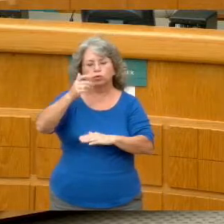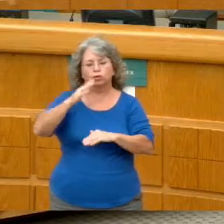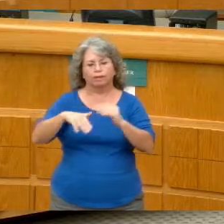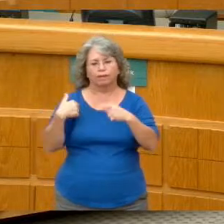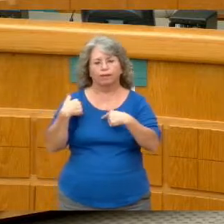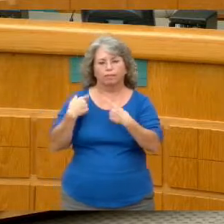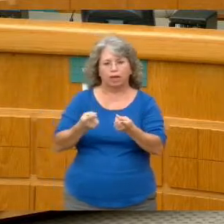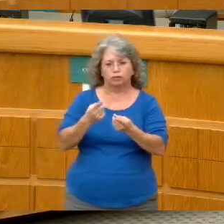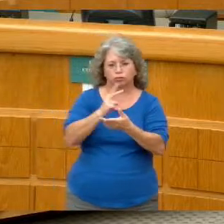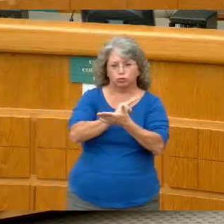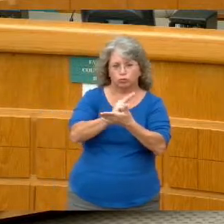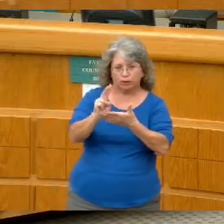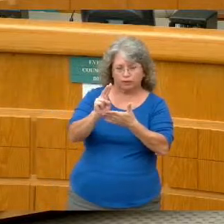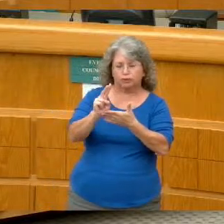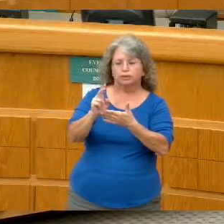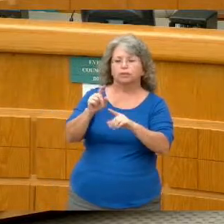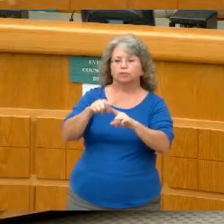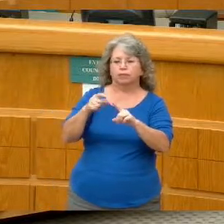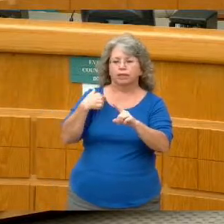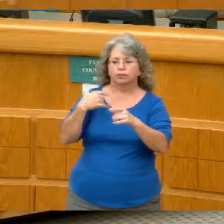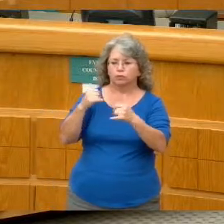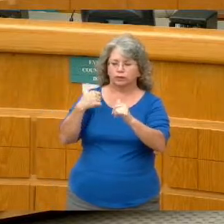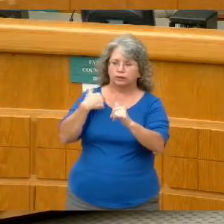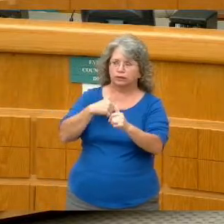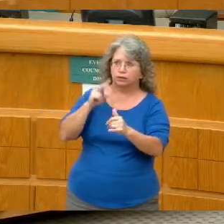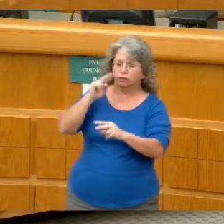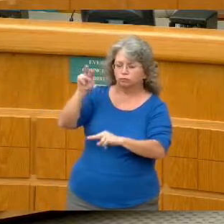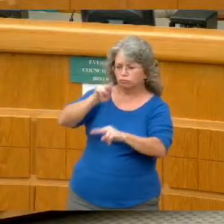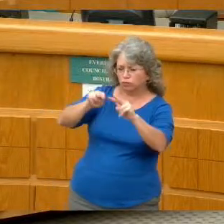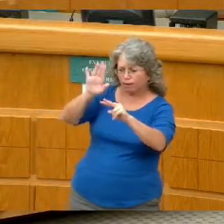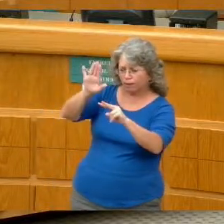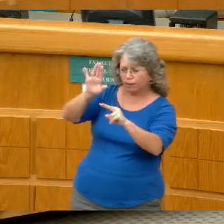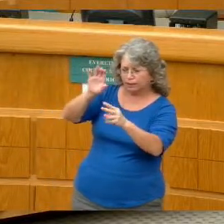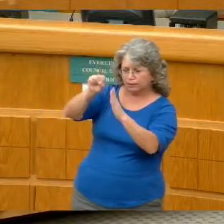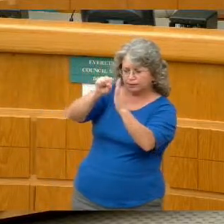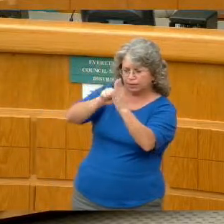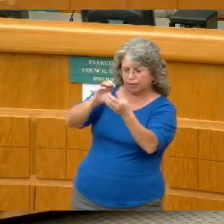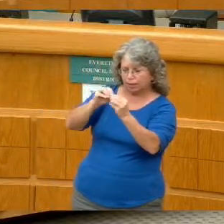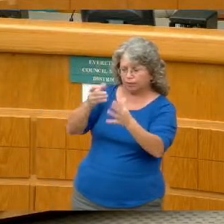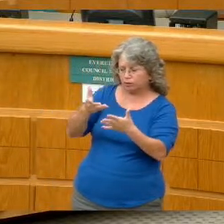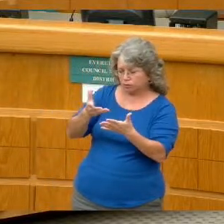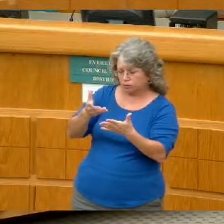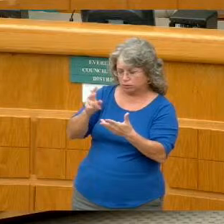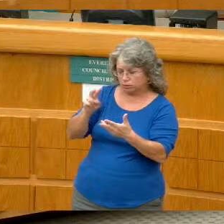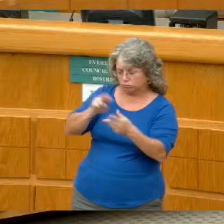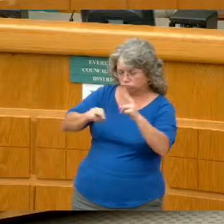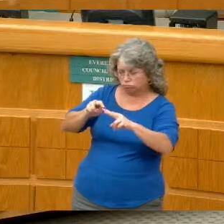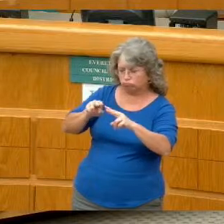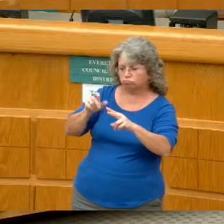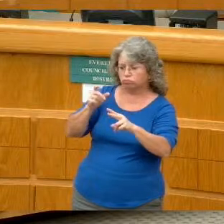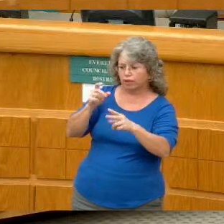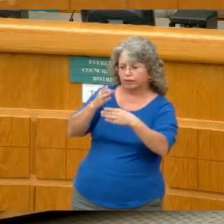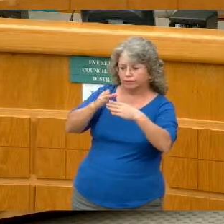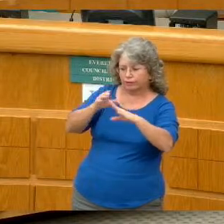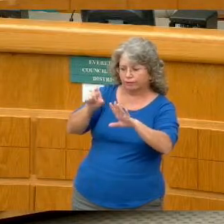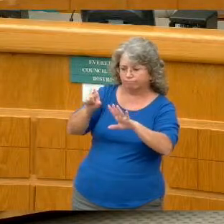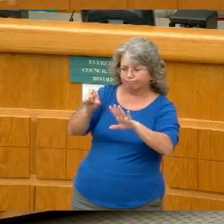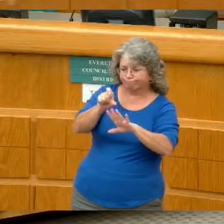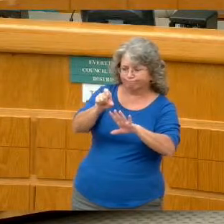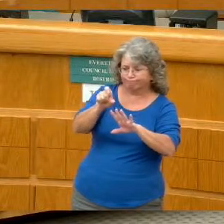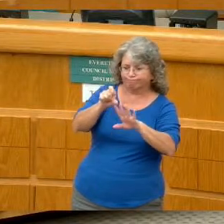the last 2 weeks, but we put them in the right places so that way we can look at the numbers to see if they're statistically